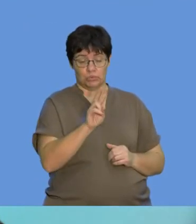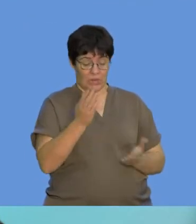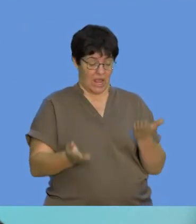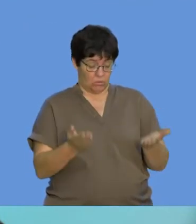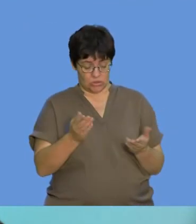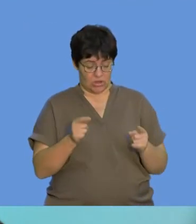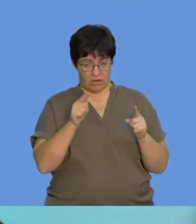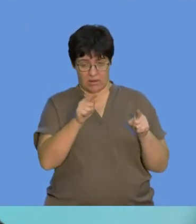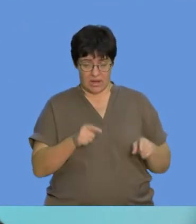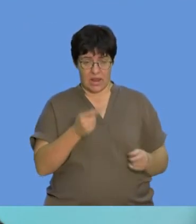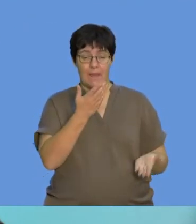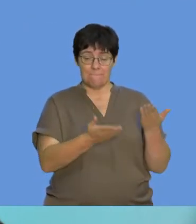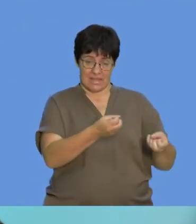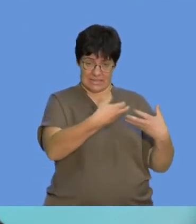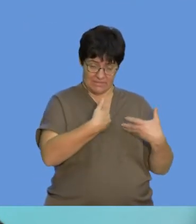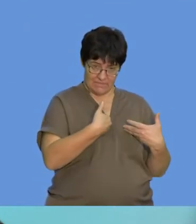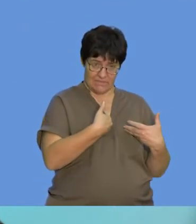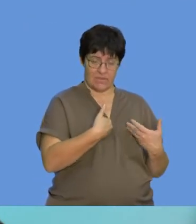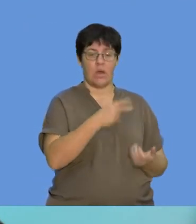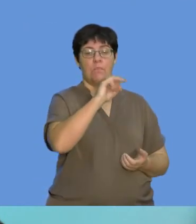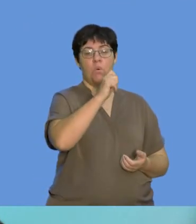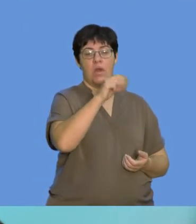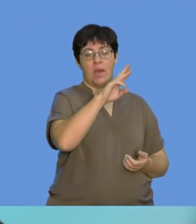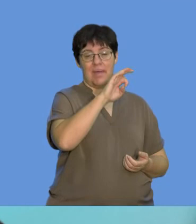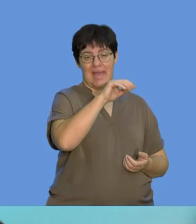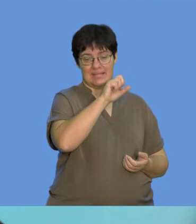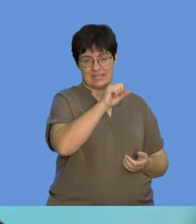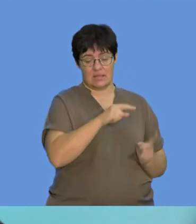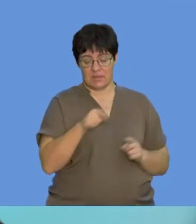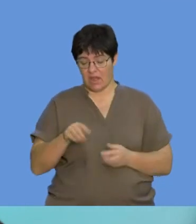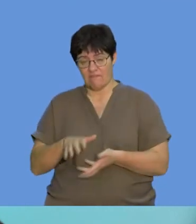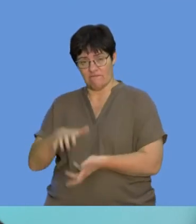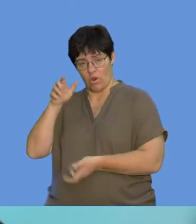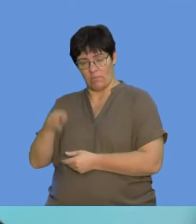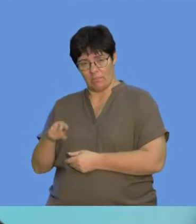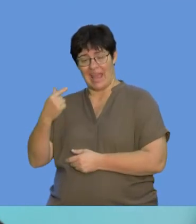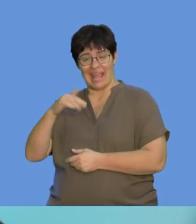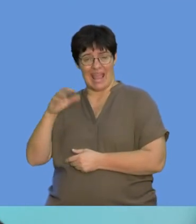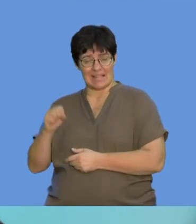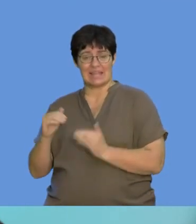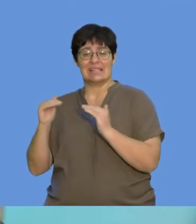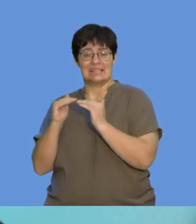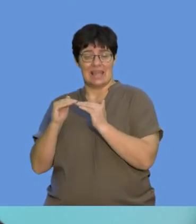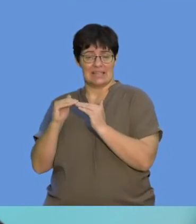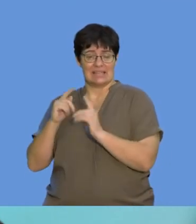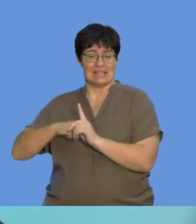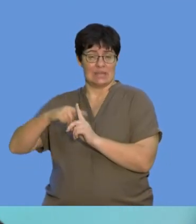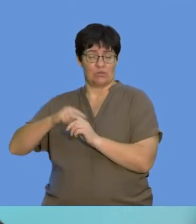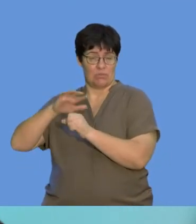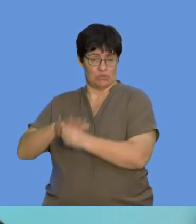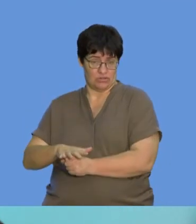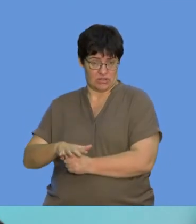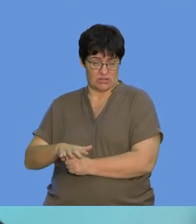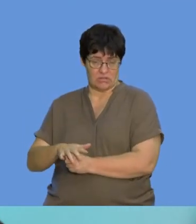you are given the mass, then we'll use the molar mass. But if you're given the volume and it's a gas at standard temperature and pressure, we